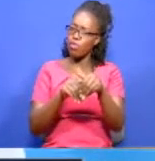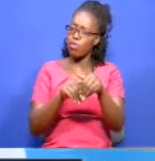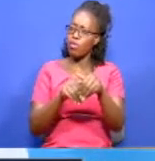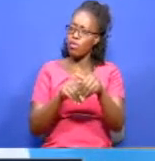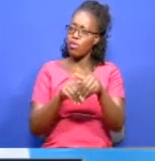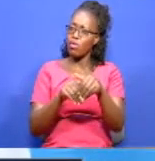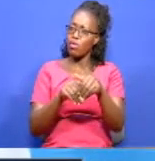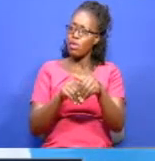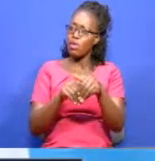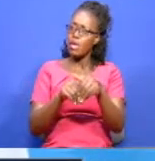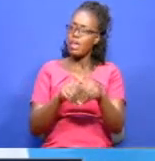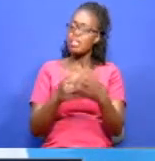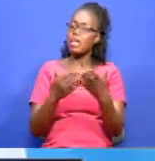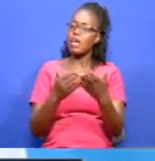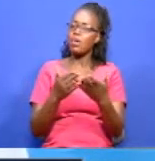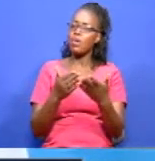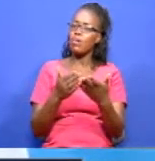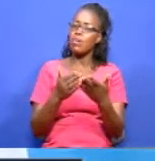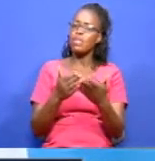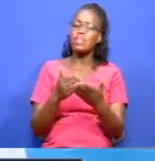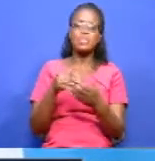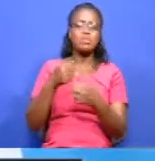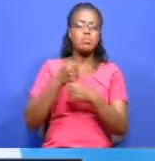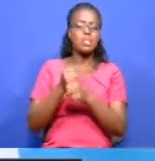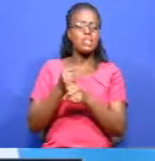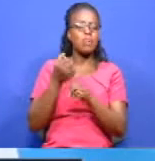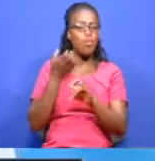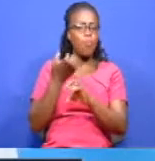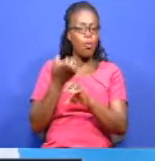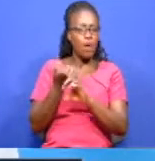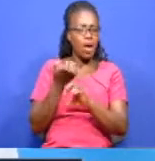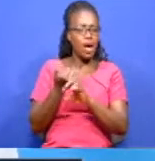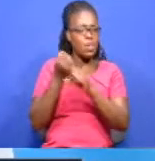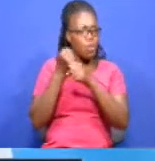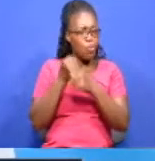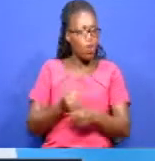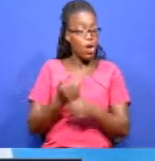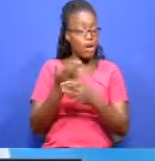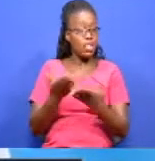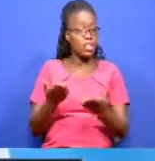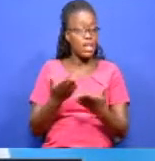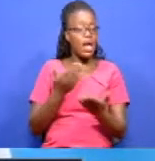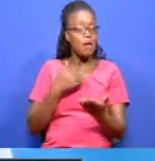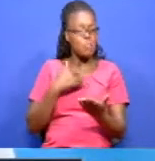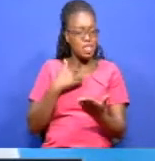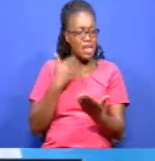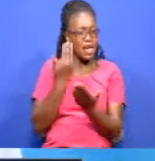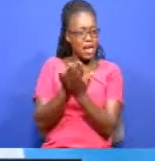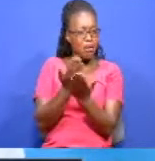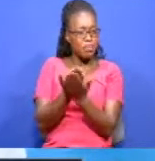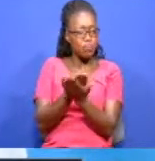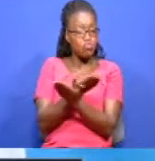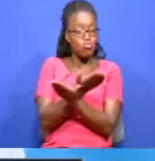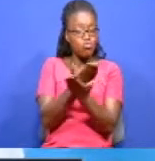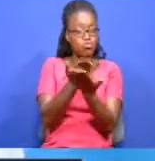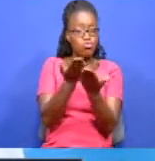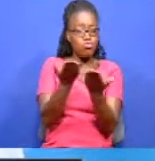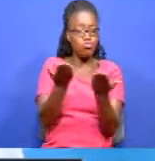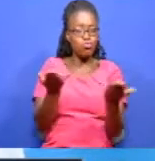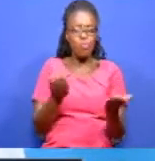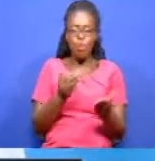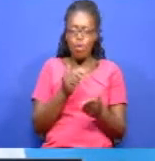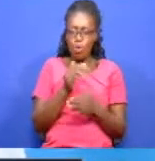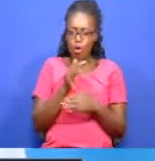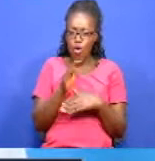have weakened our effort at containment. I want to appeal to all our people to